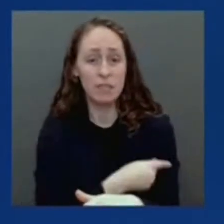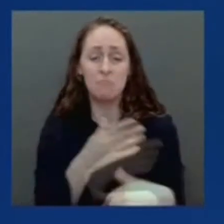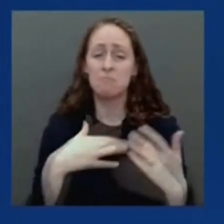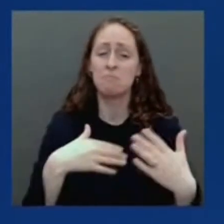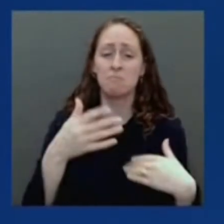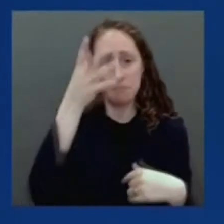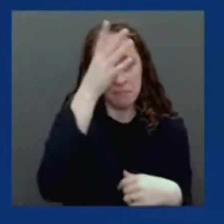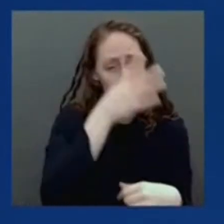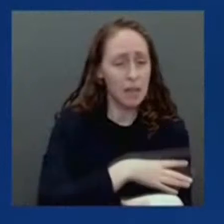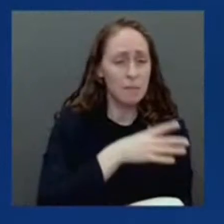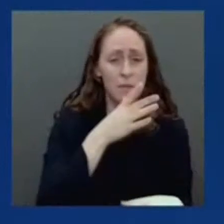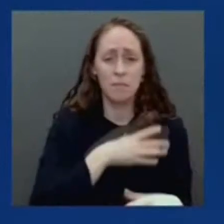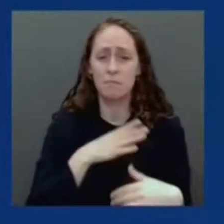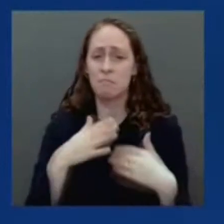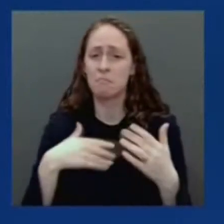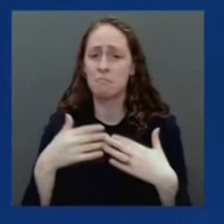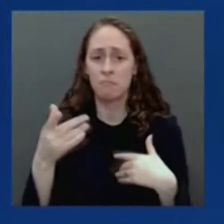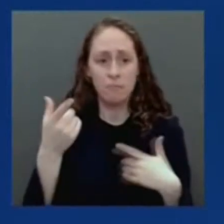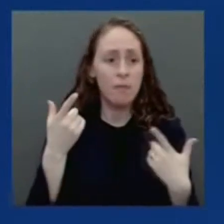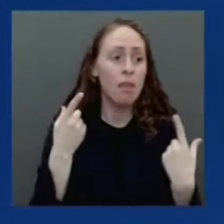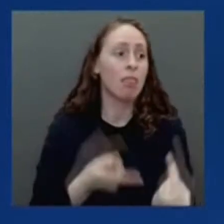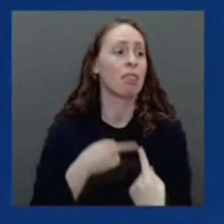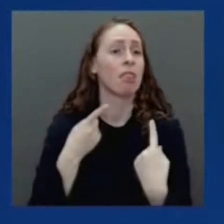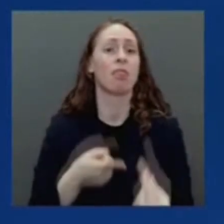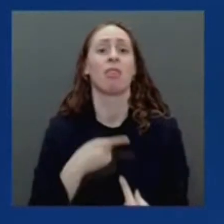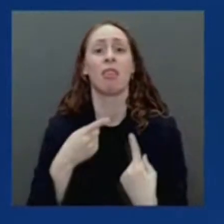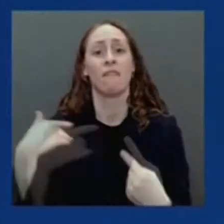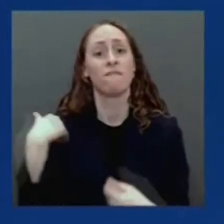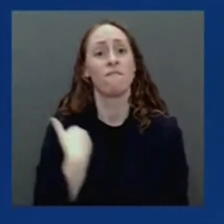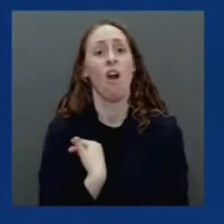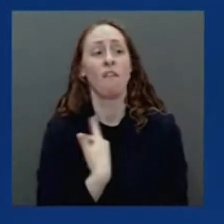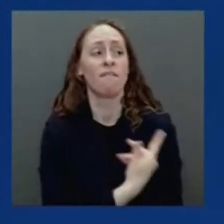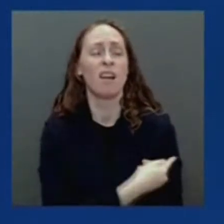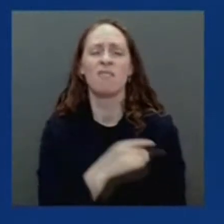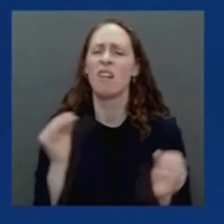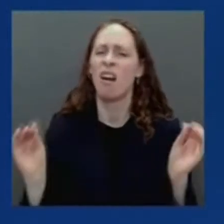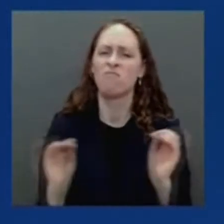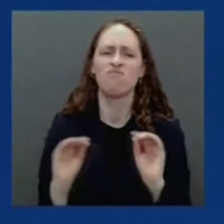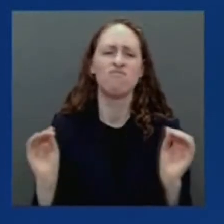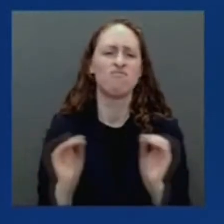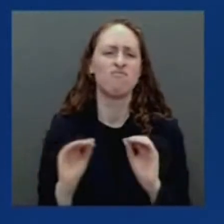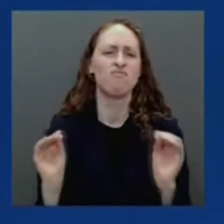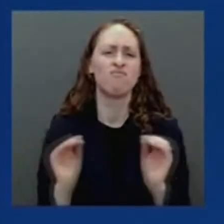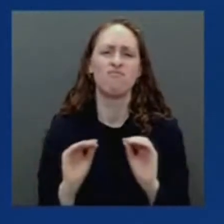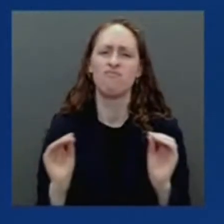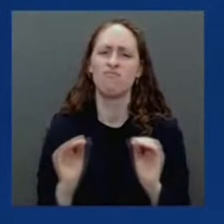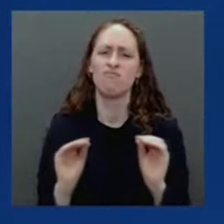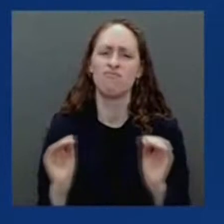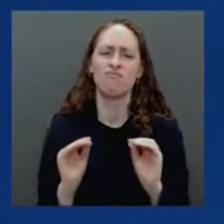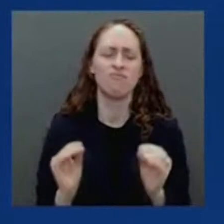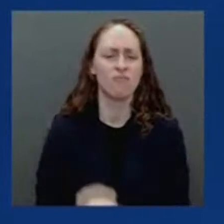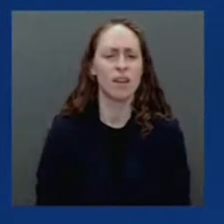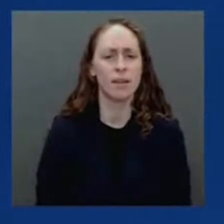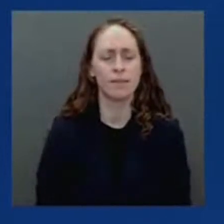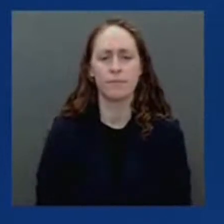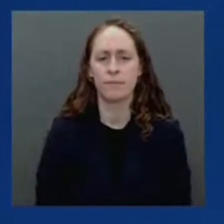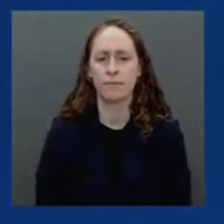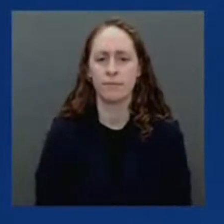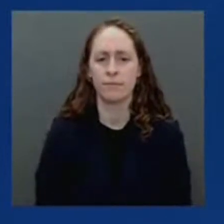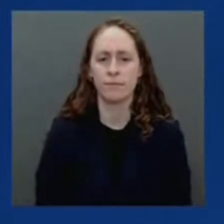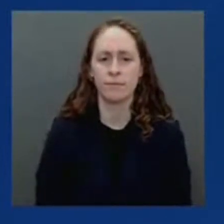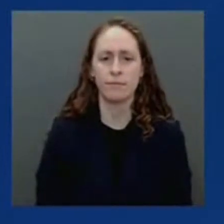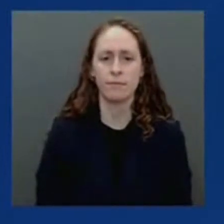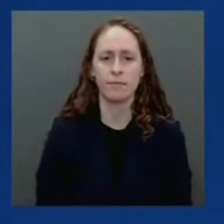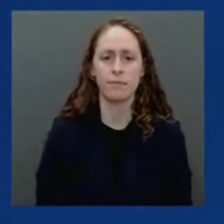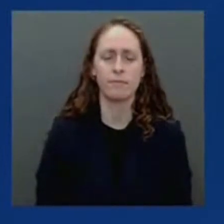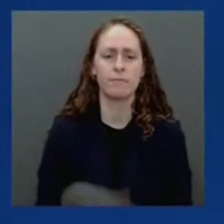less likely to conceive if the male partner had been infected with SARS-CoV-2